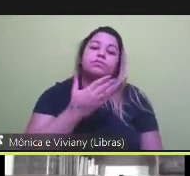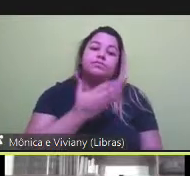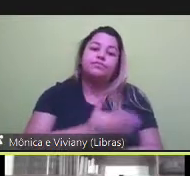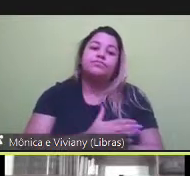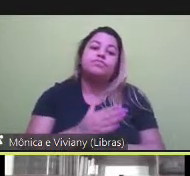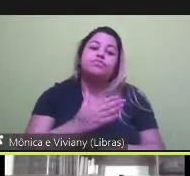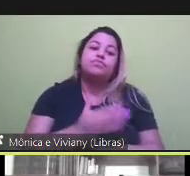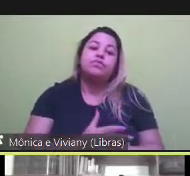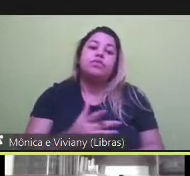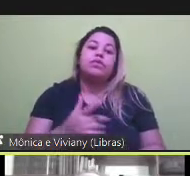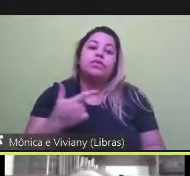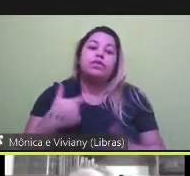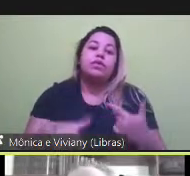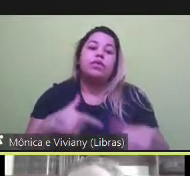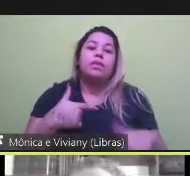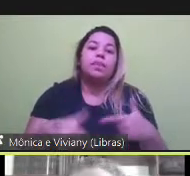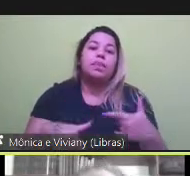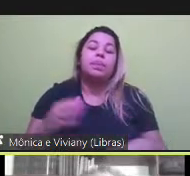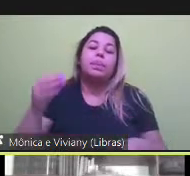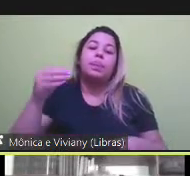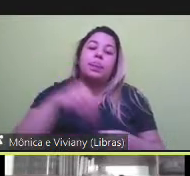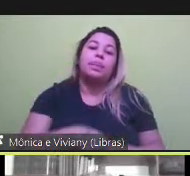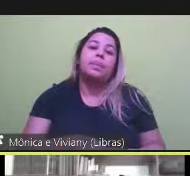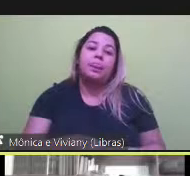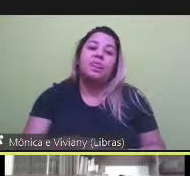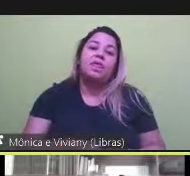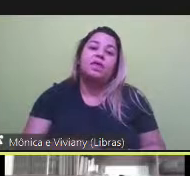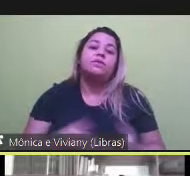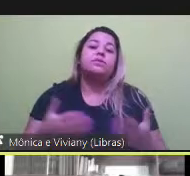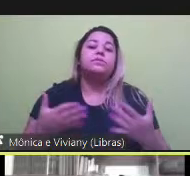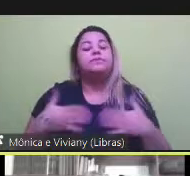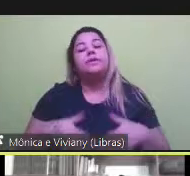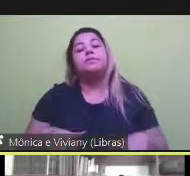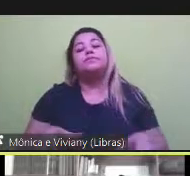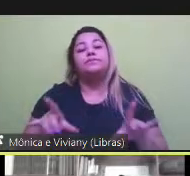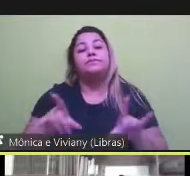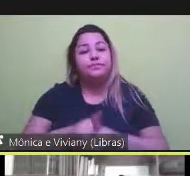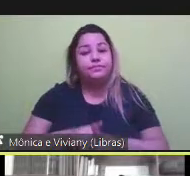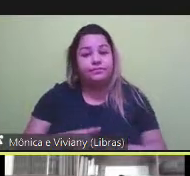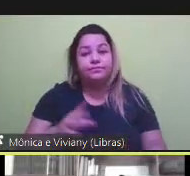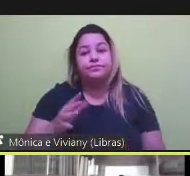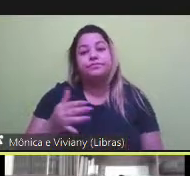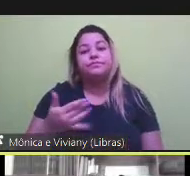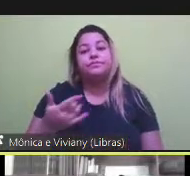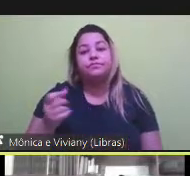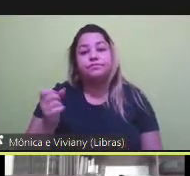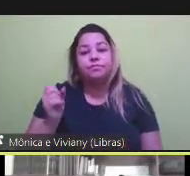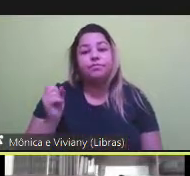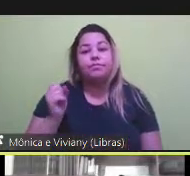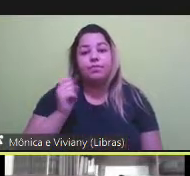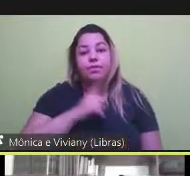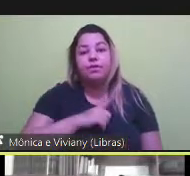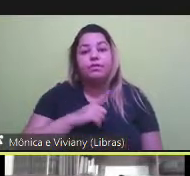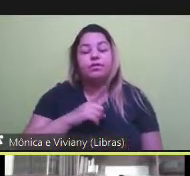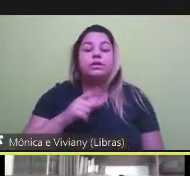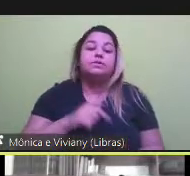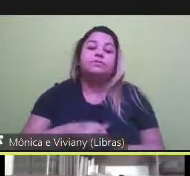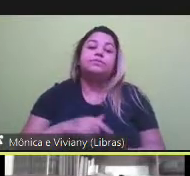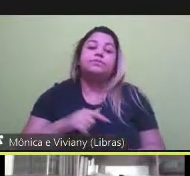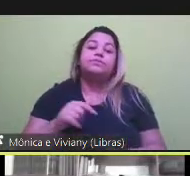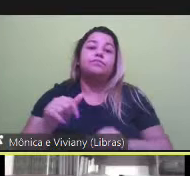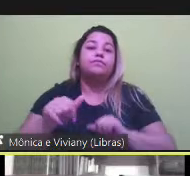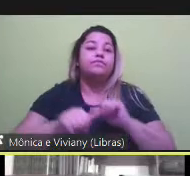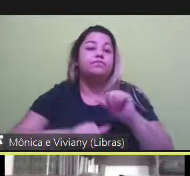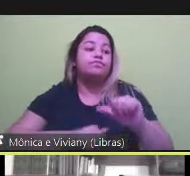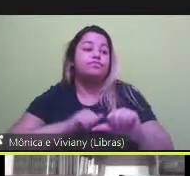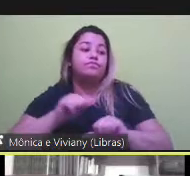in a specific manner in our comfort zone, for example. It's hard to start working a different